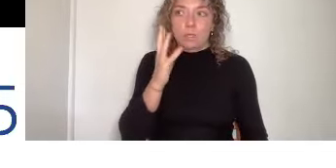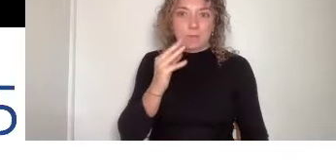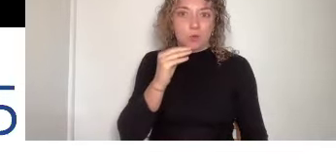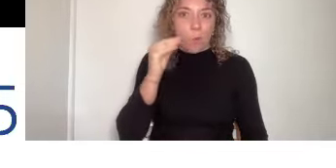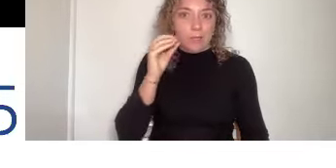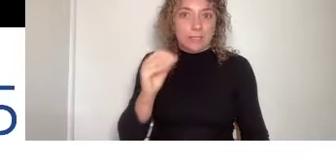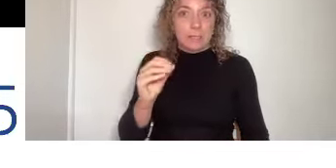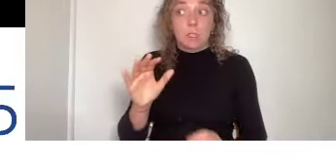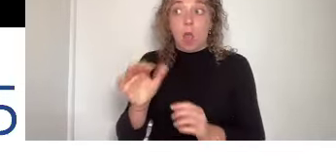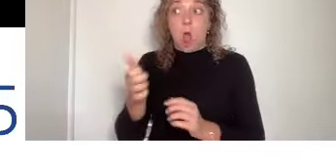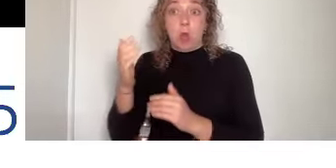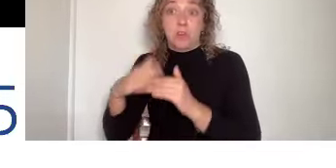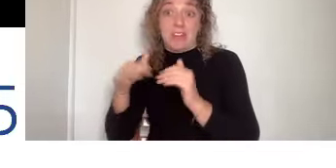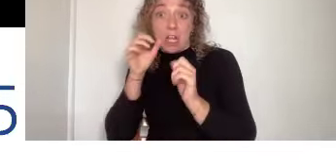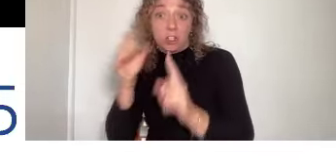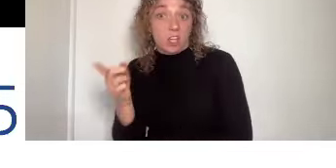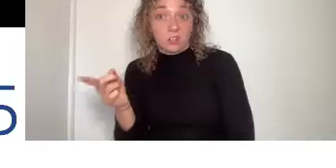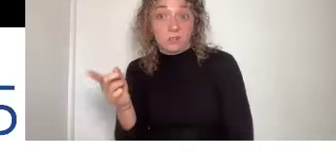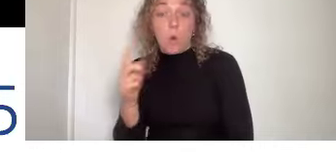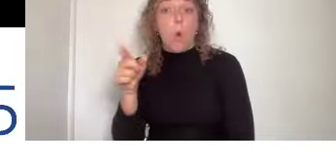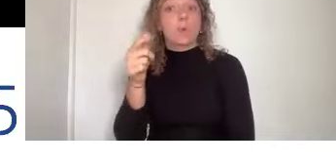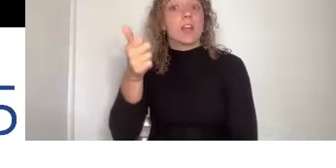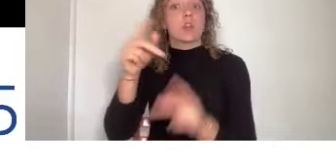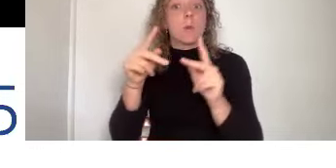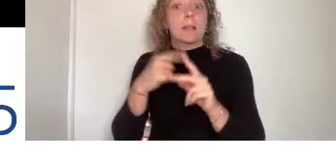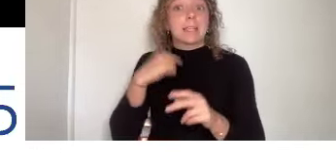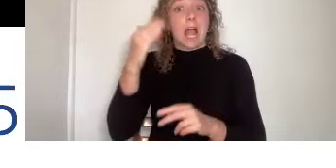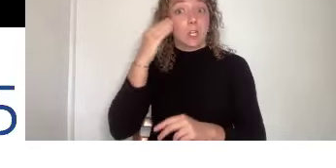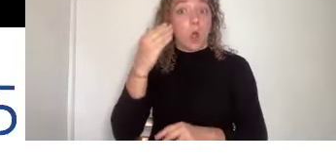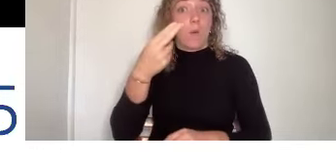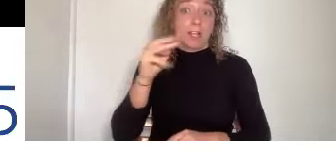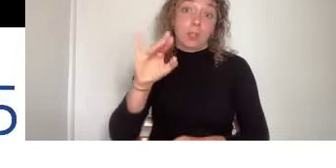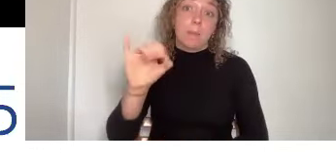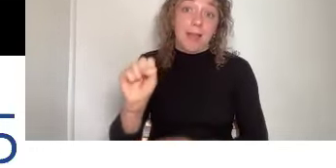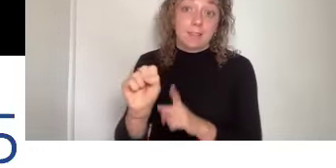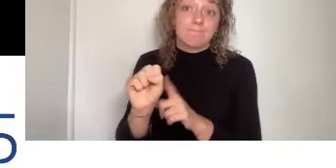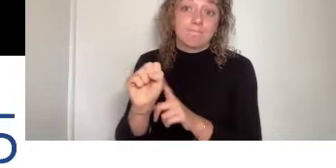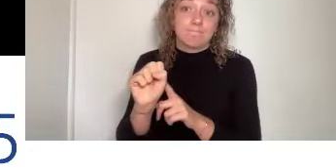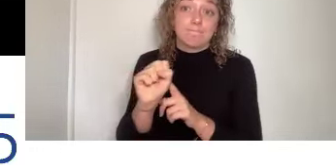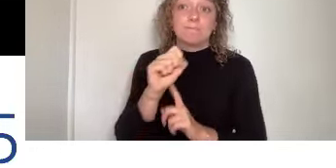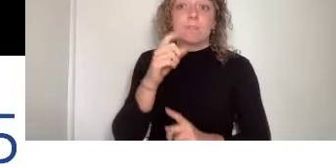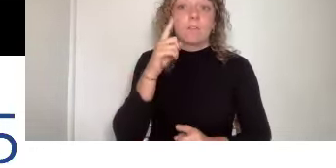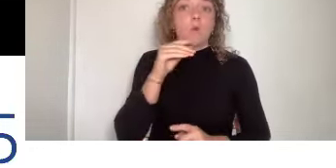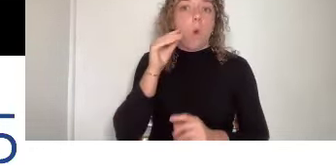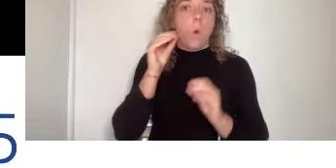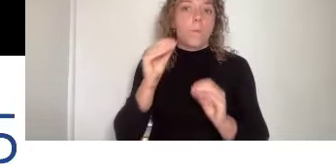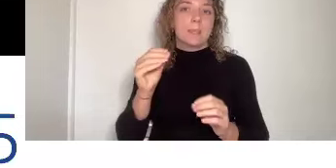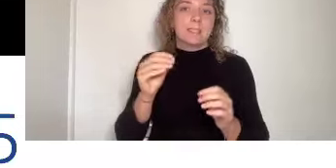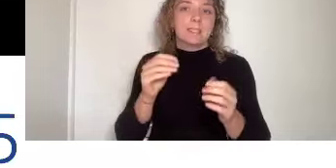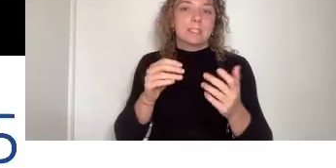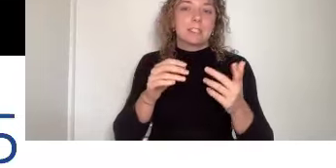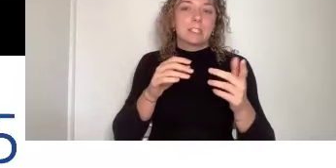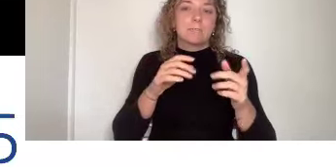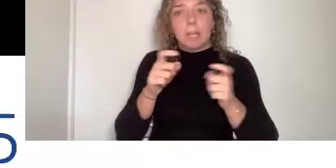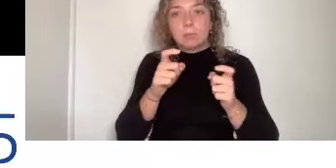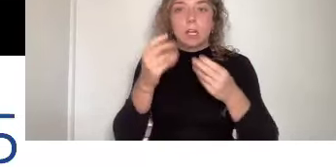besides education. And the only other place I know about is HMIS, or the Homeless Management Information System, that's